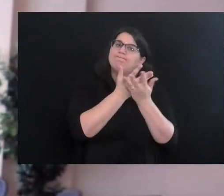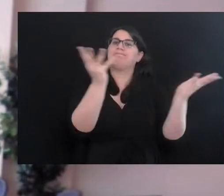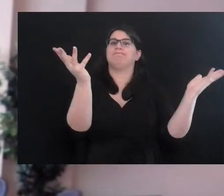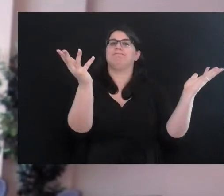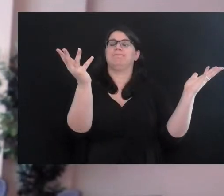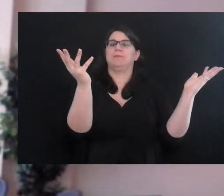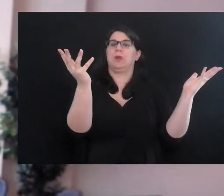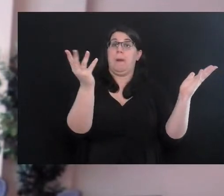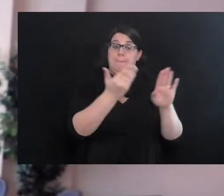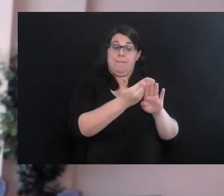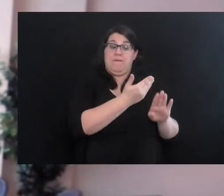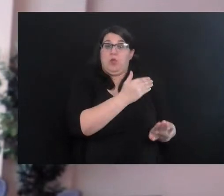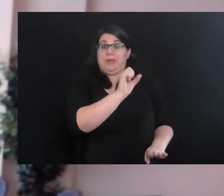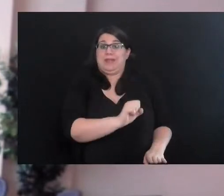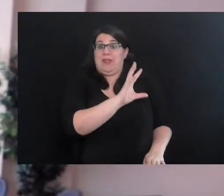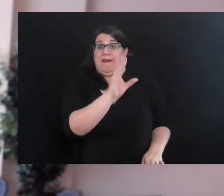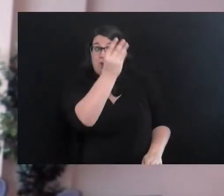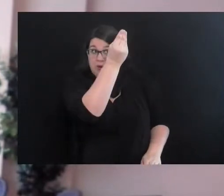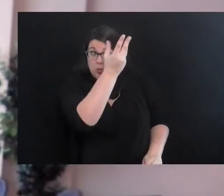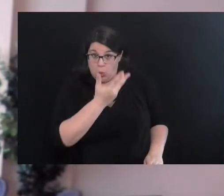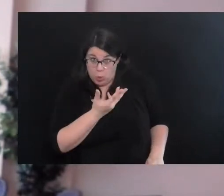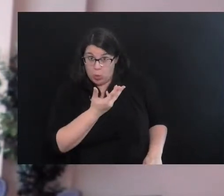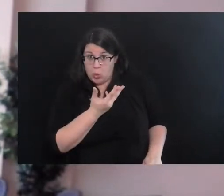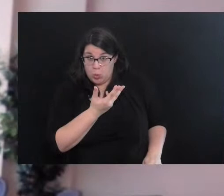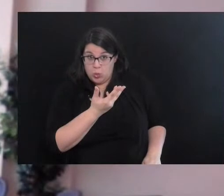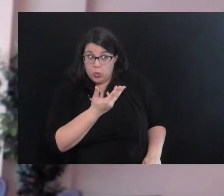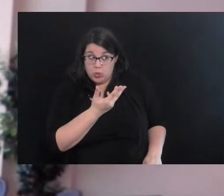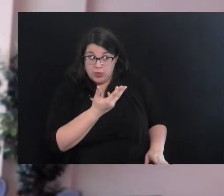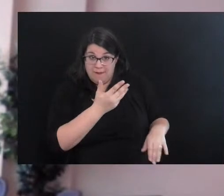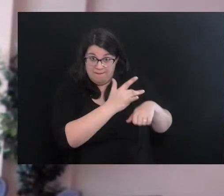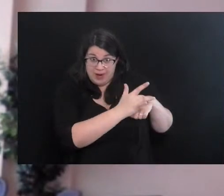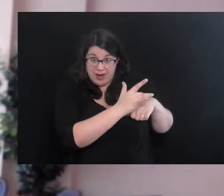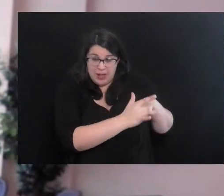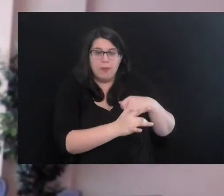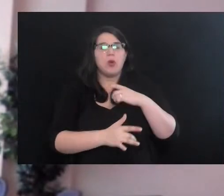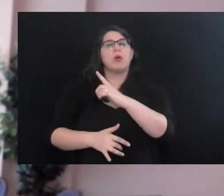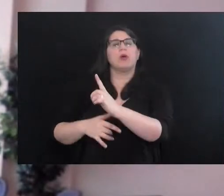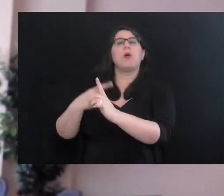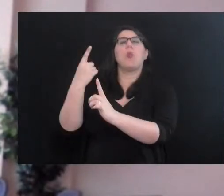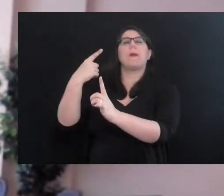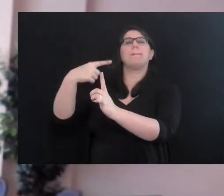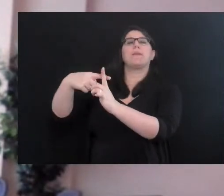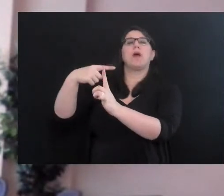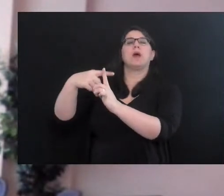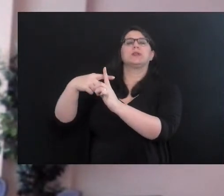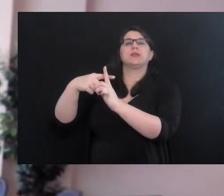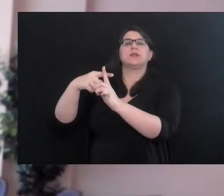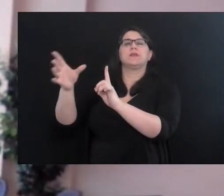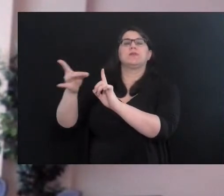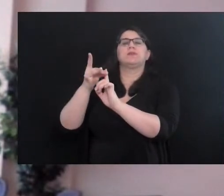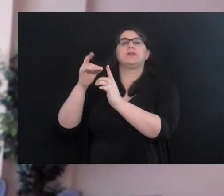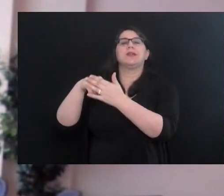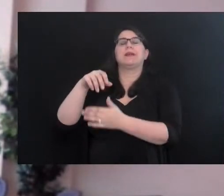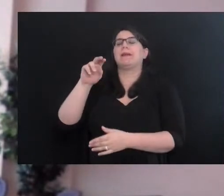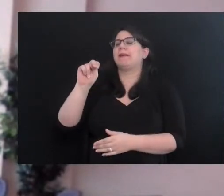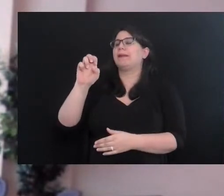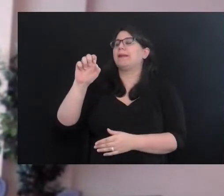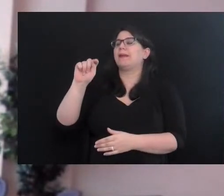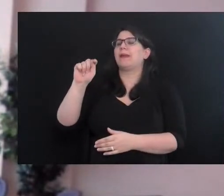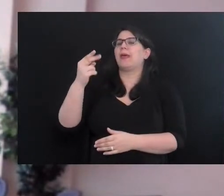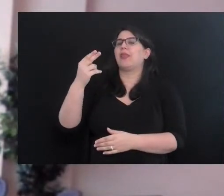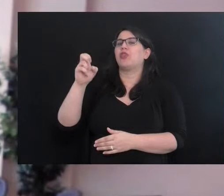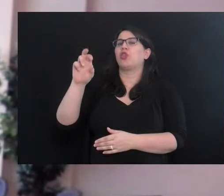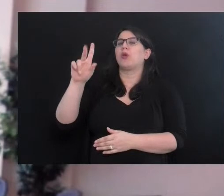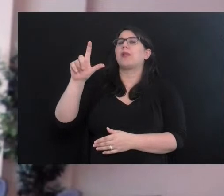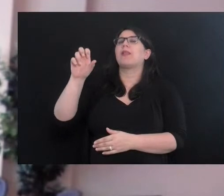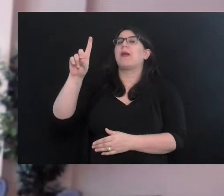the first case was identified in South Africa, there was a positive case in the Netherlands. So we know this variant is